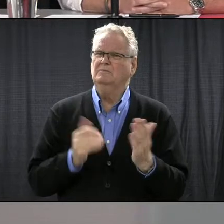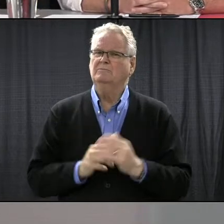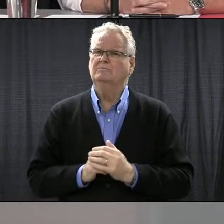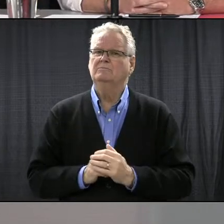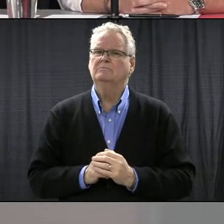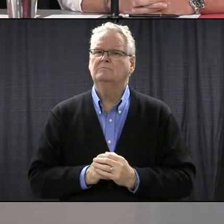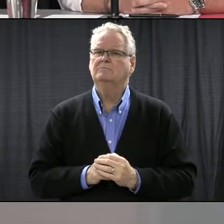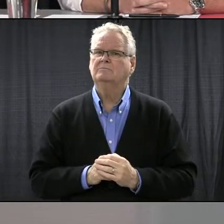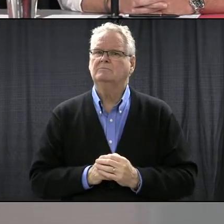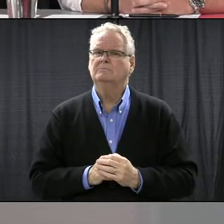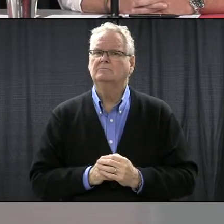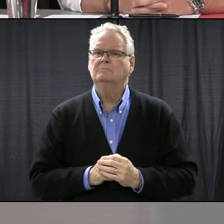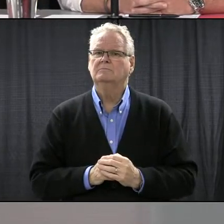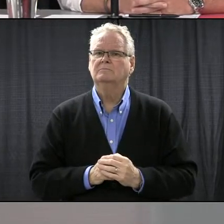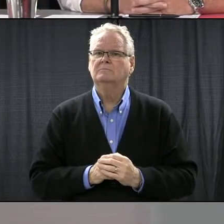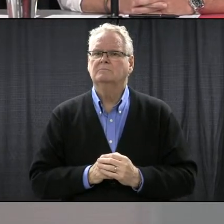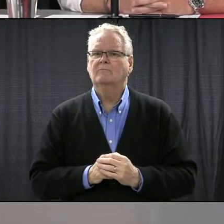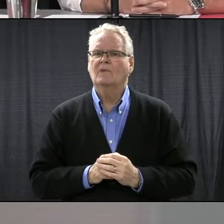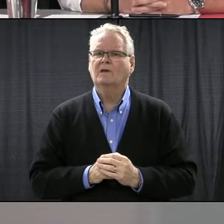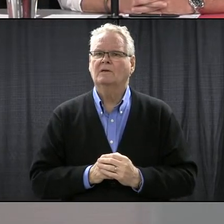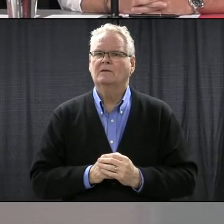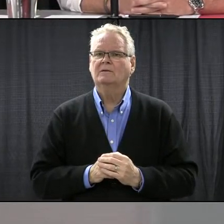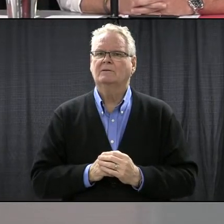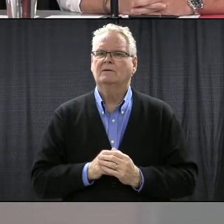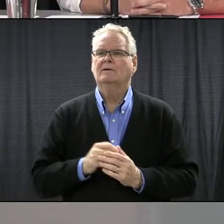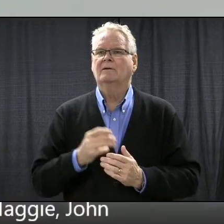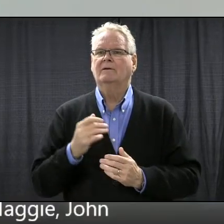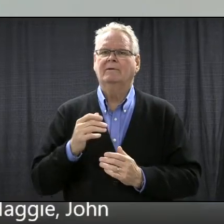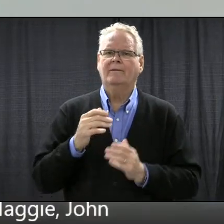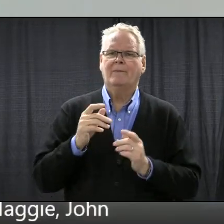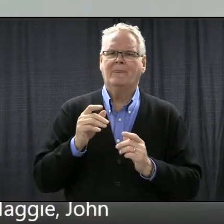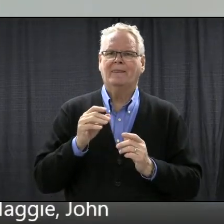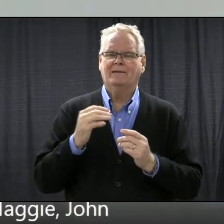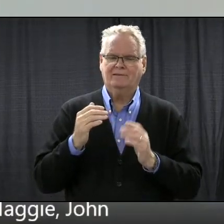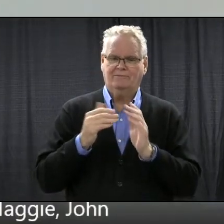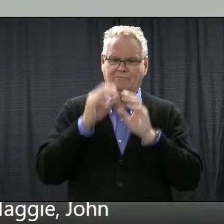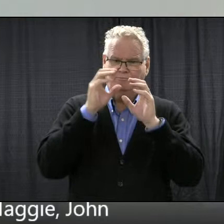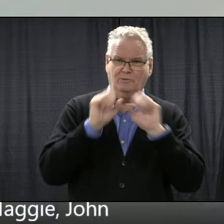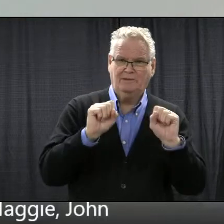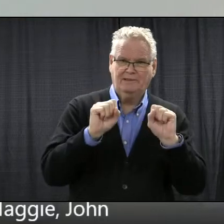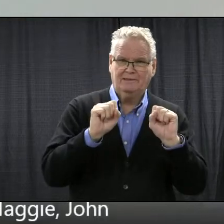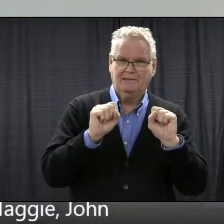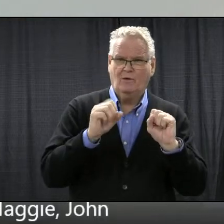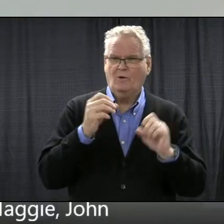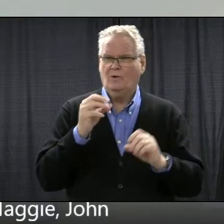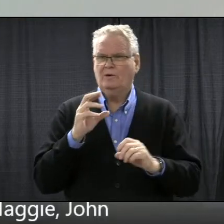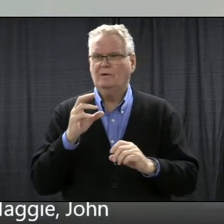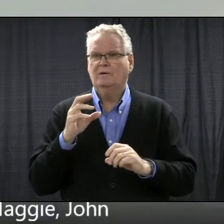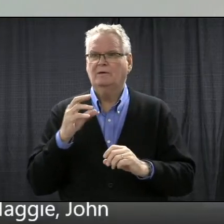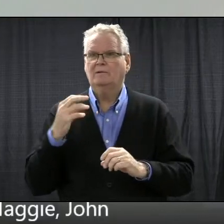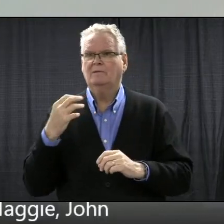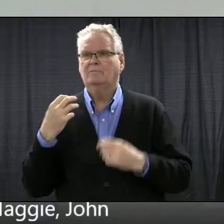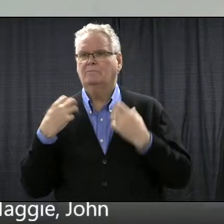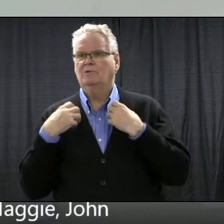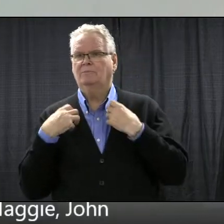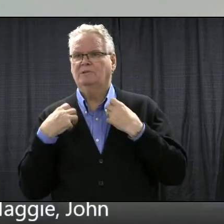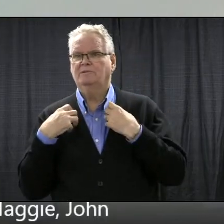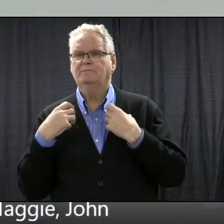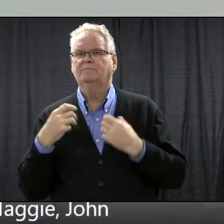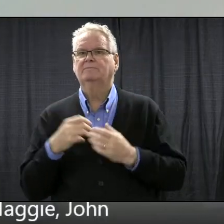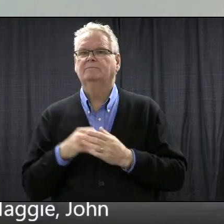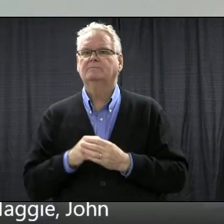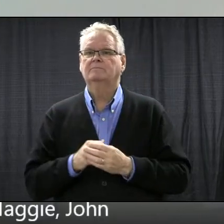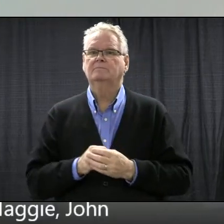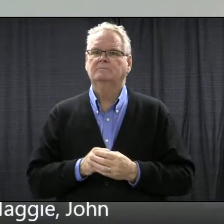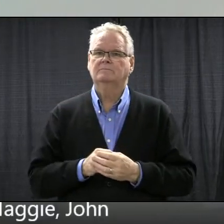So we do have... The issue... Sorry, go ahead, Minister. The issue with the form is it is a record of vaccination.